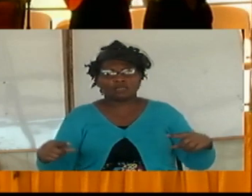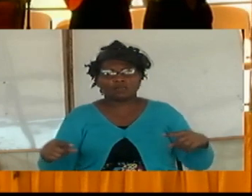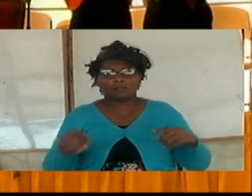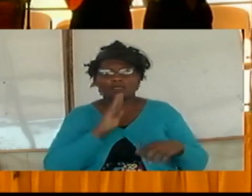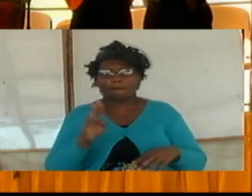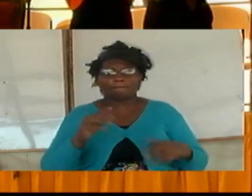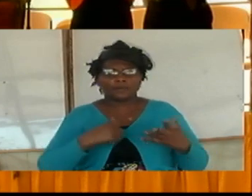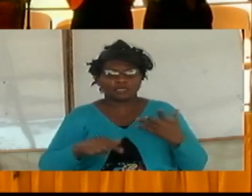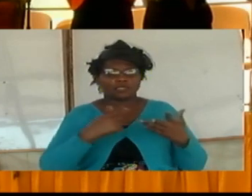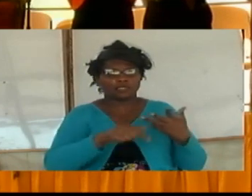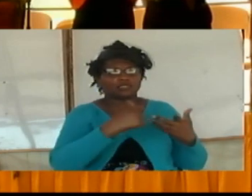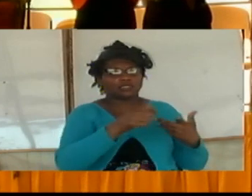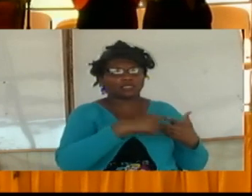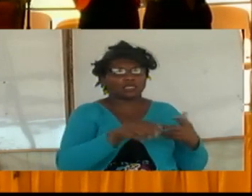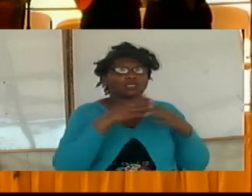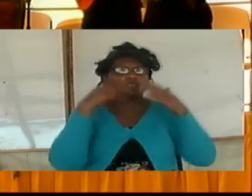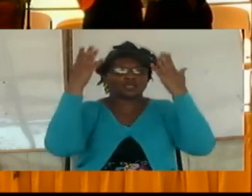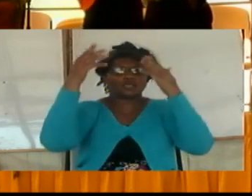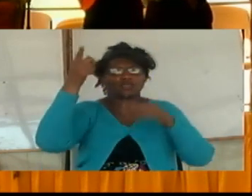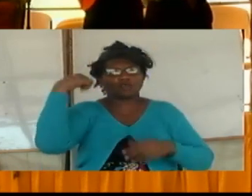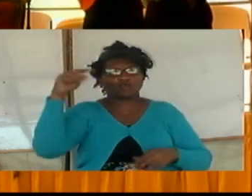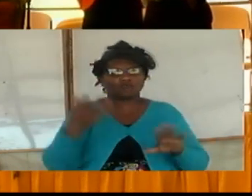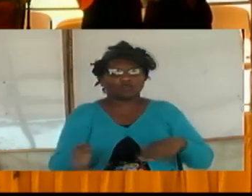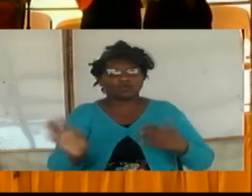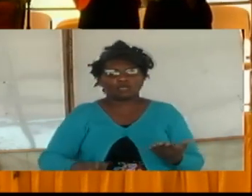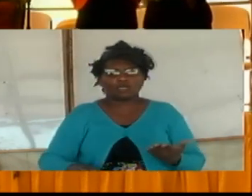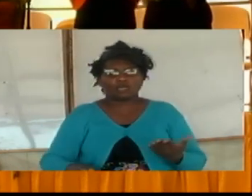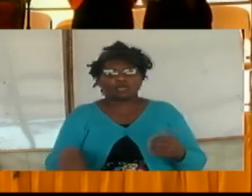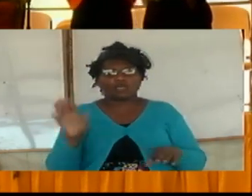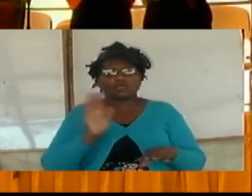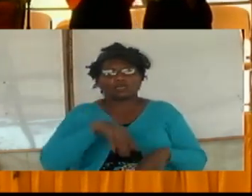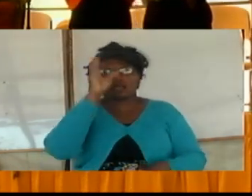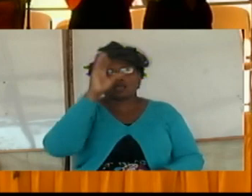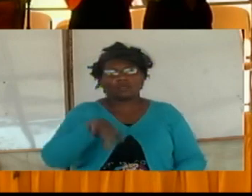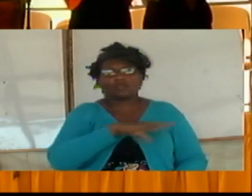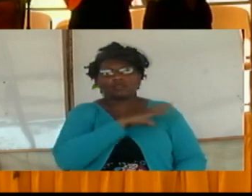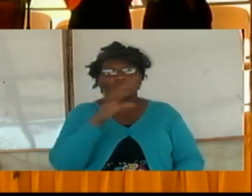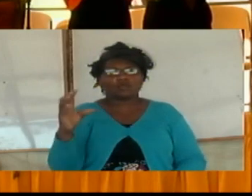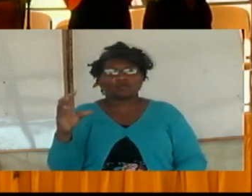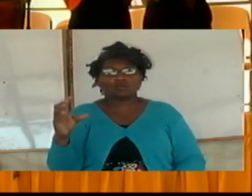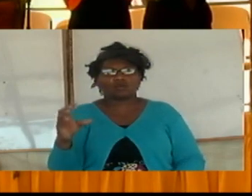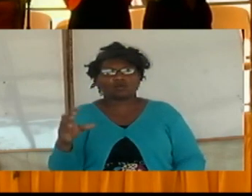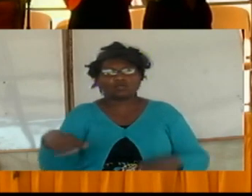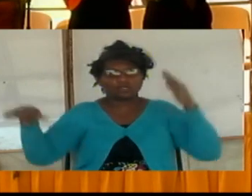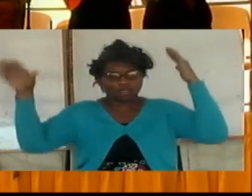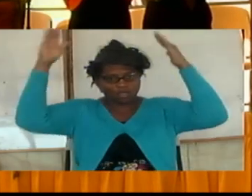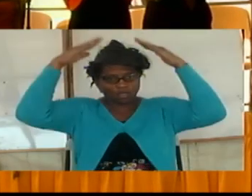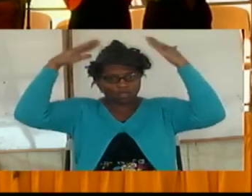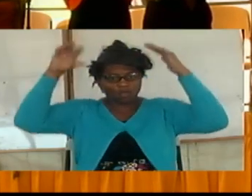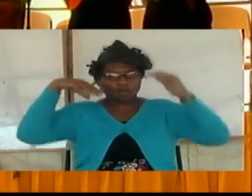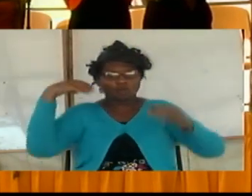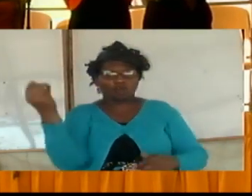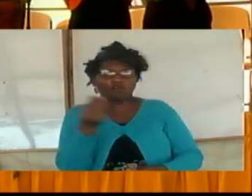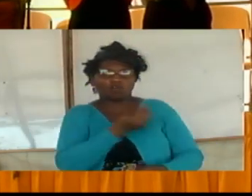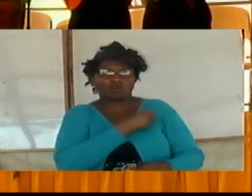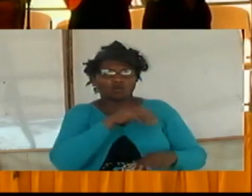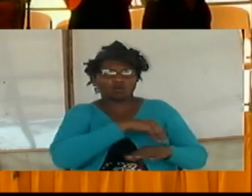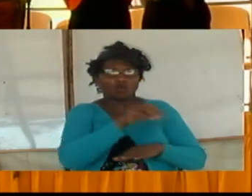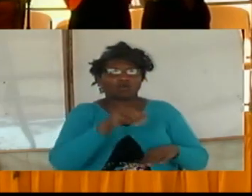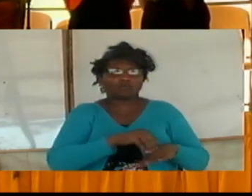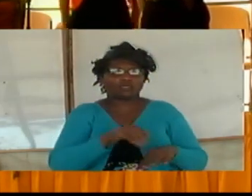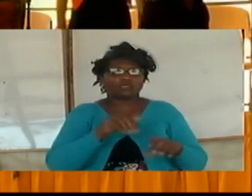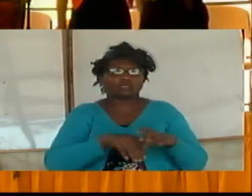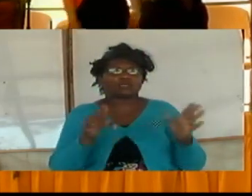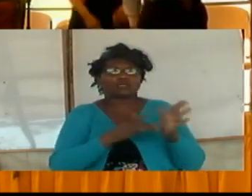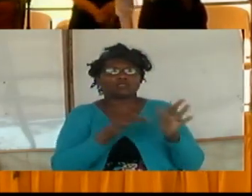And thank you, Lord Jesus, for giving us a word one more time in this season. God of heaven, cover him. Touch him right now. In Jesus' name I